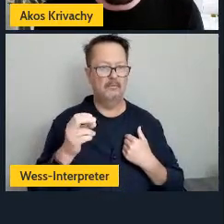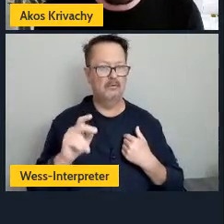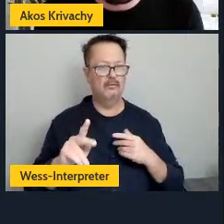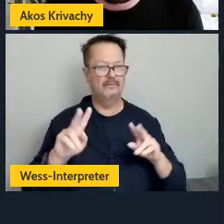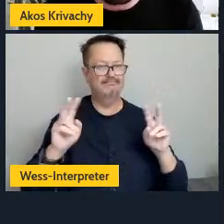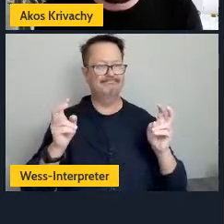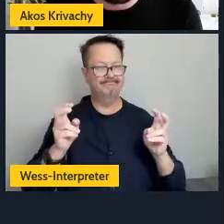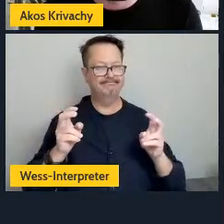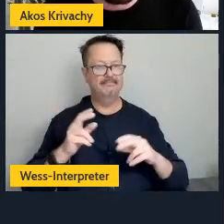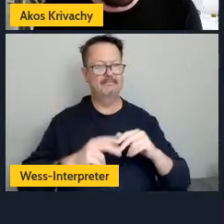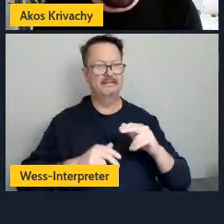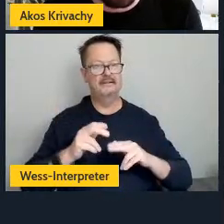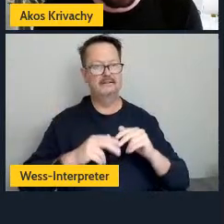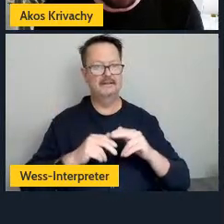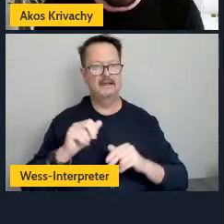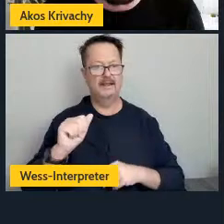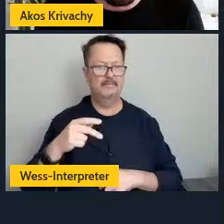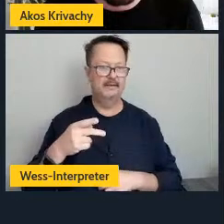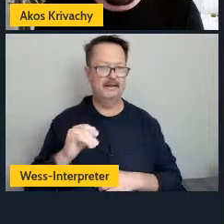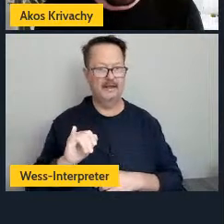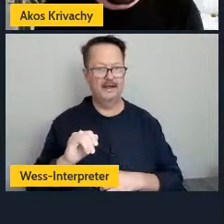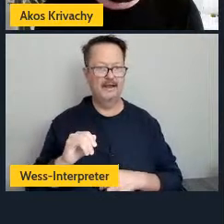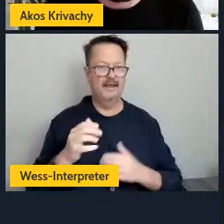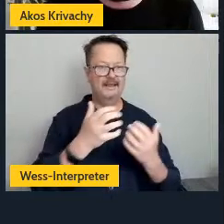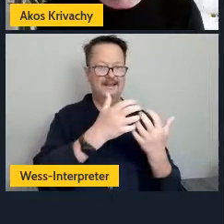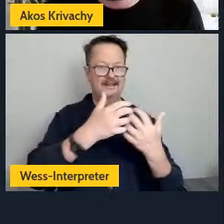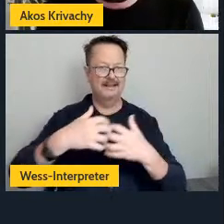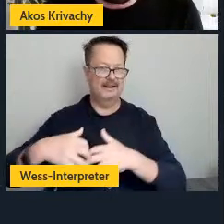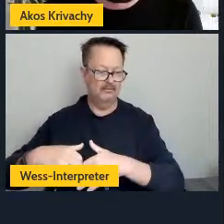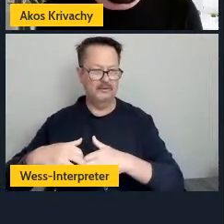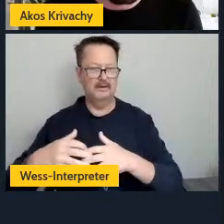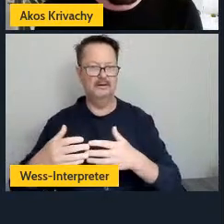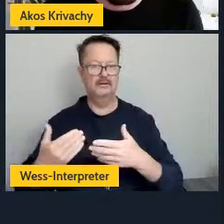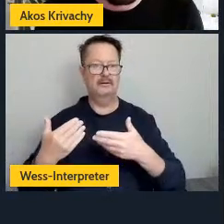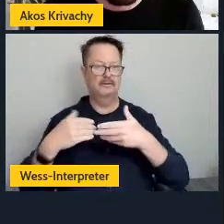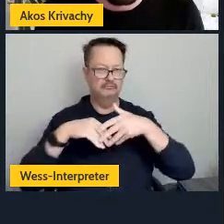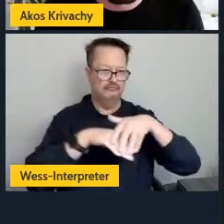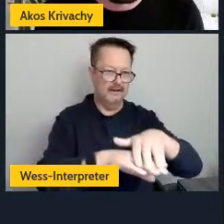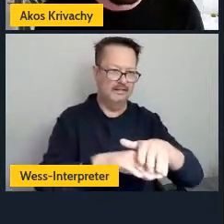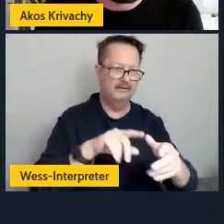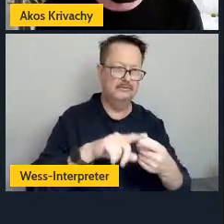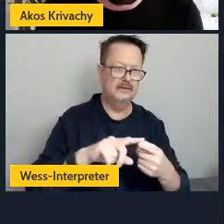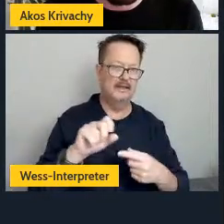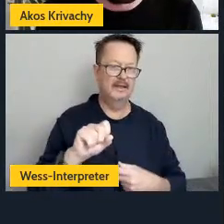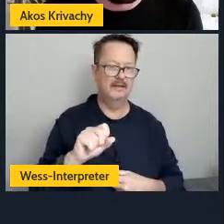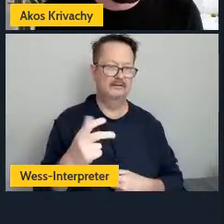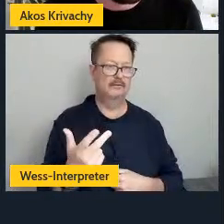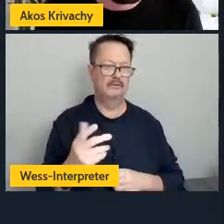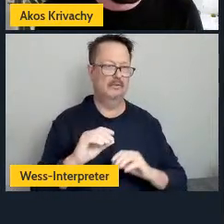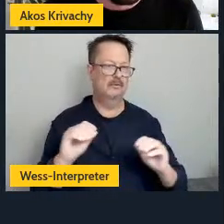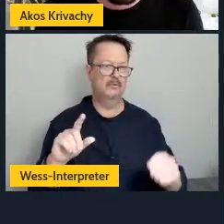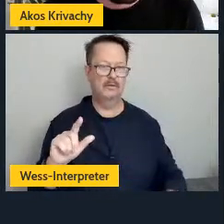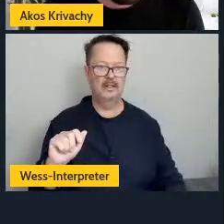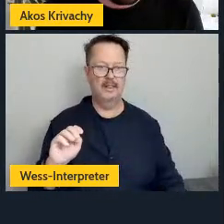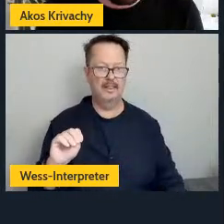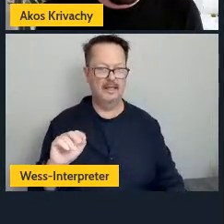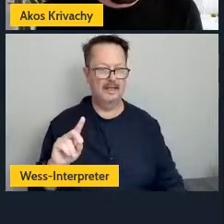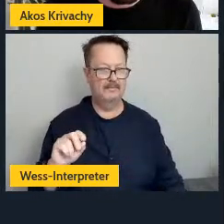as an API gateway REST integration directly to S3. So there's no Lambda involved. There's